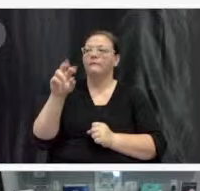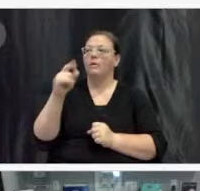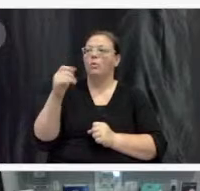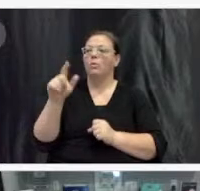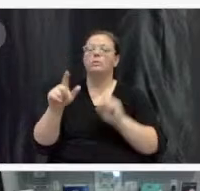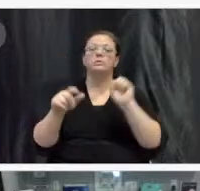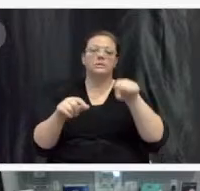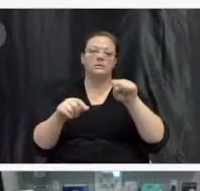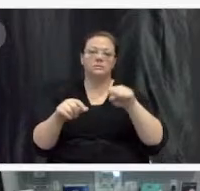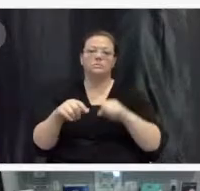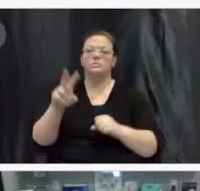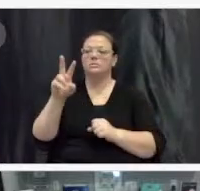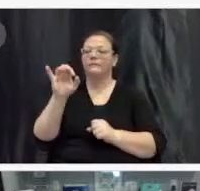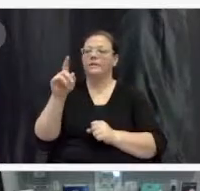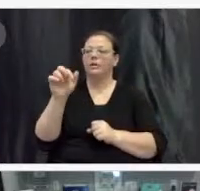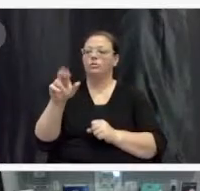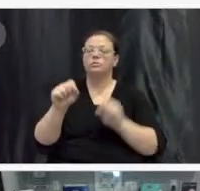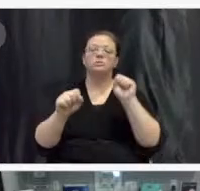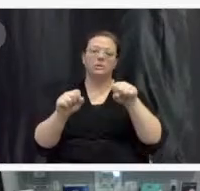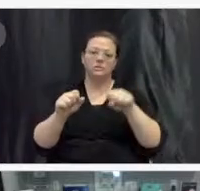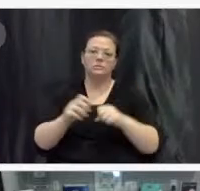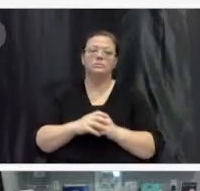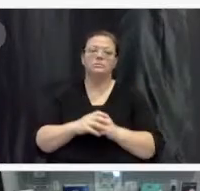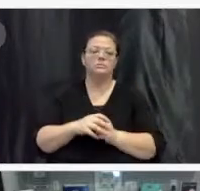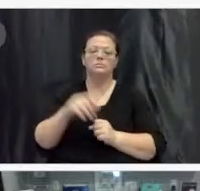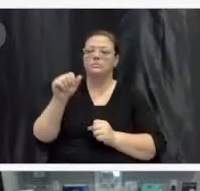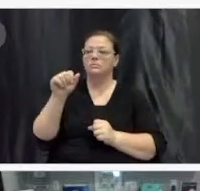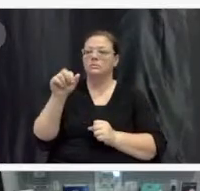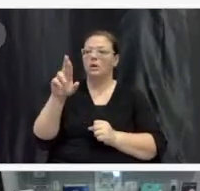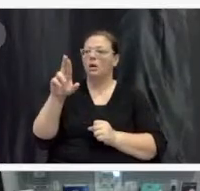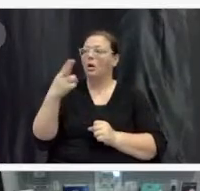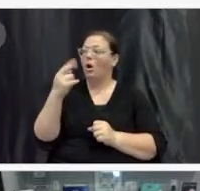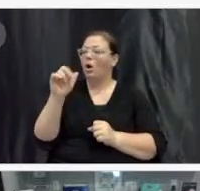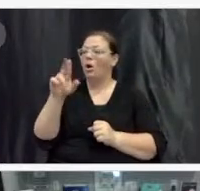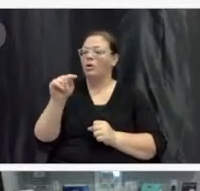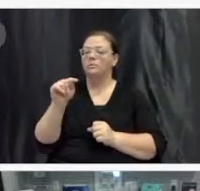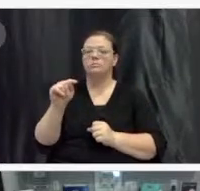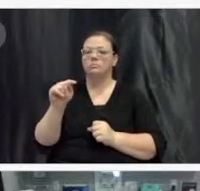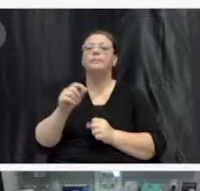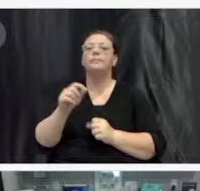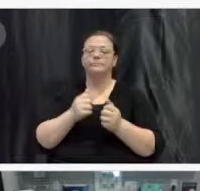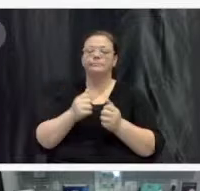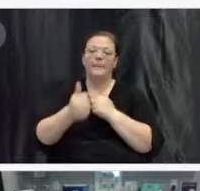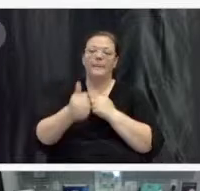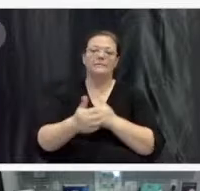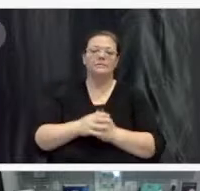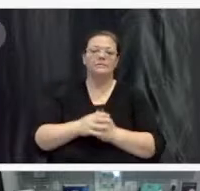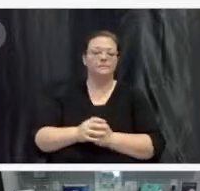Yes. Vickers, Yes. Hart. Motion passes.